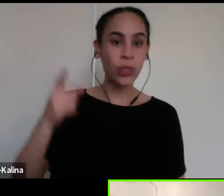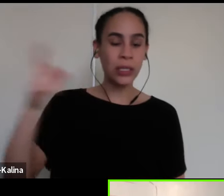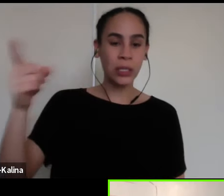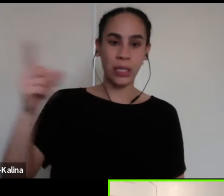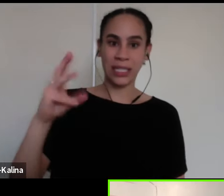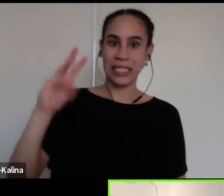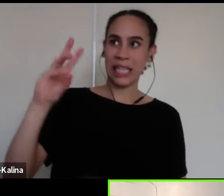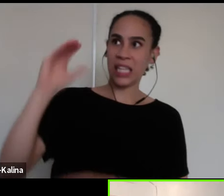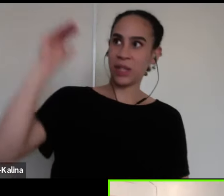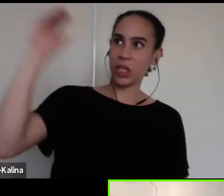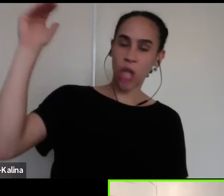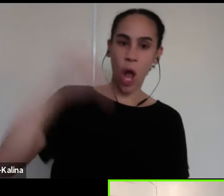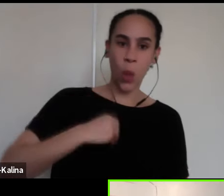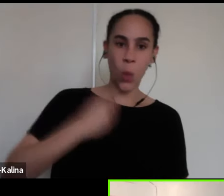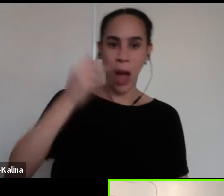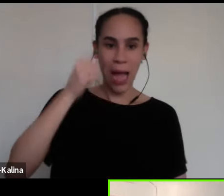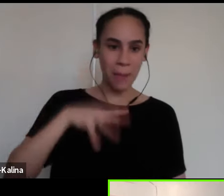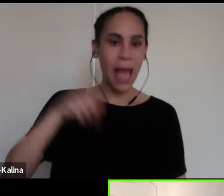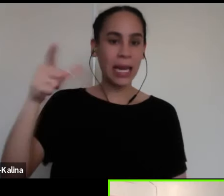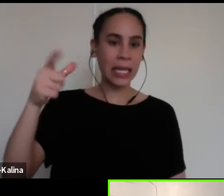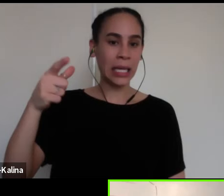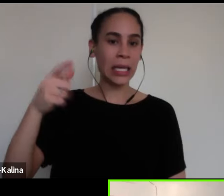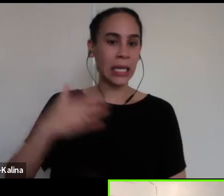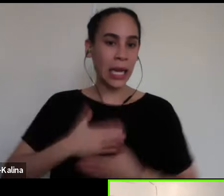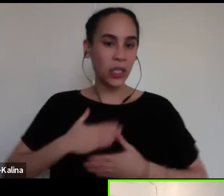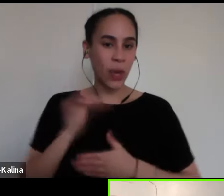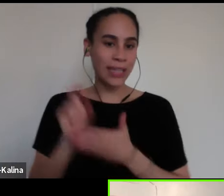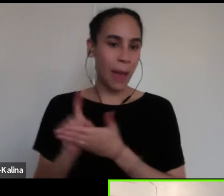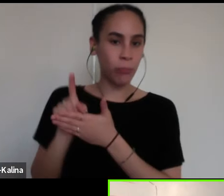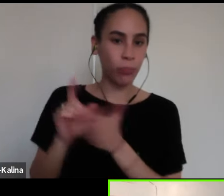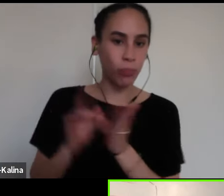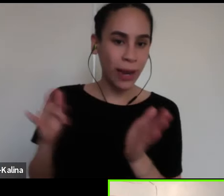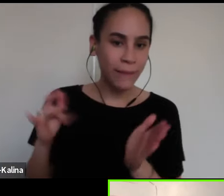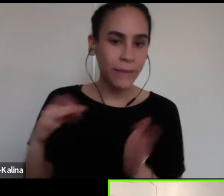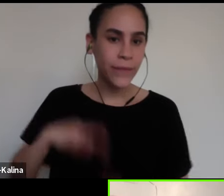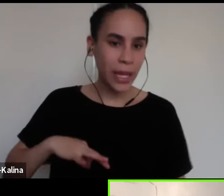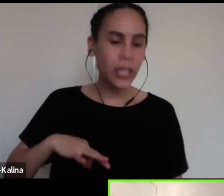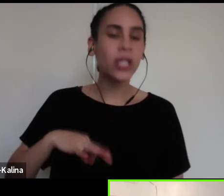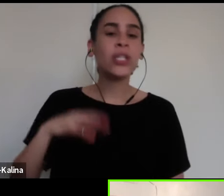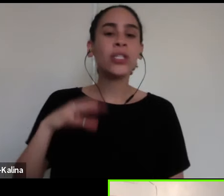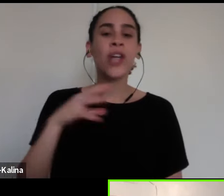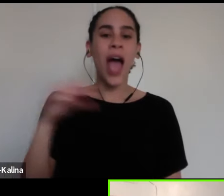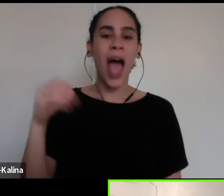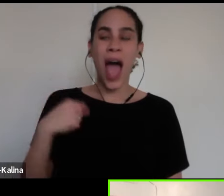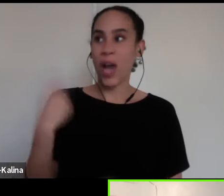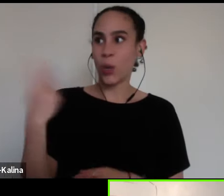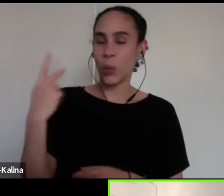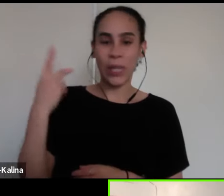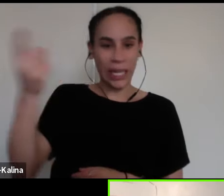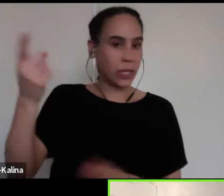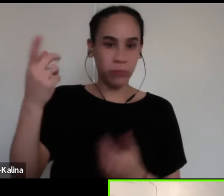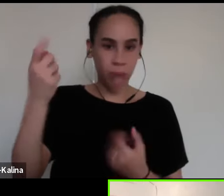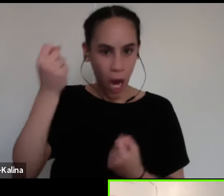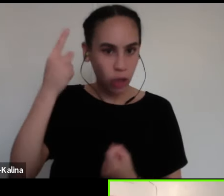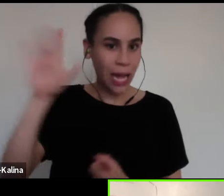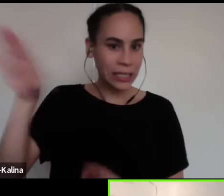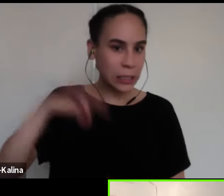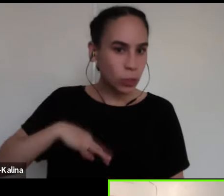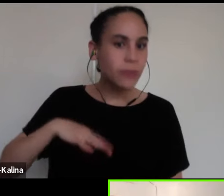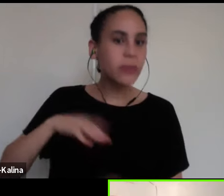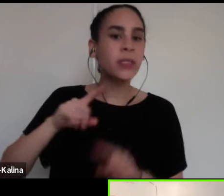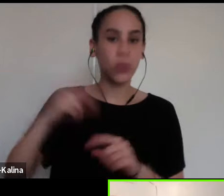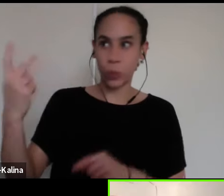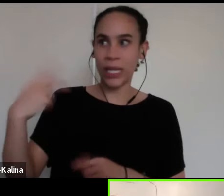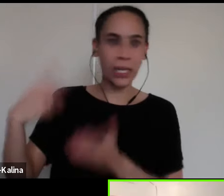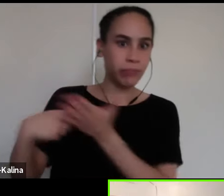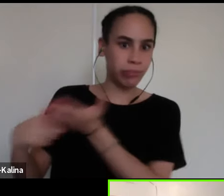and enjoys the privilege of being that, and knows that, and we talk about that and work through that all the time, but in this specific